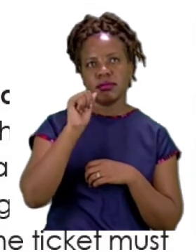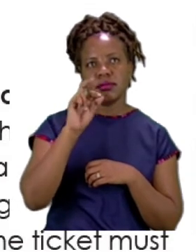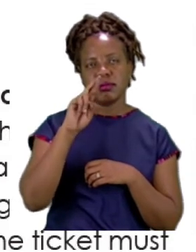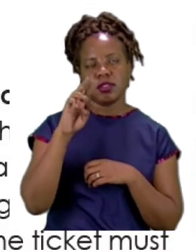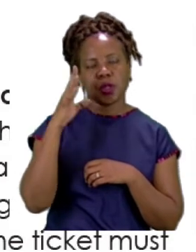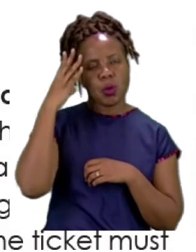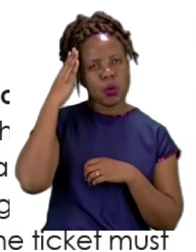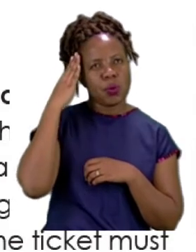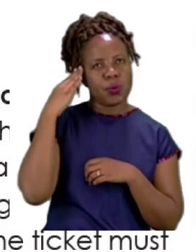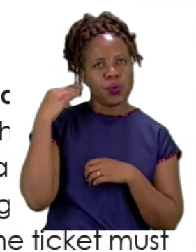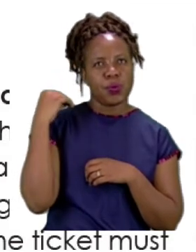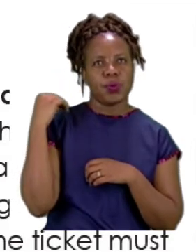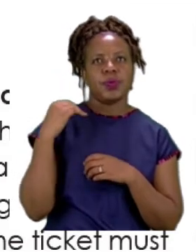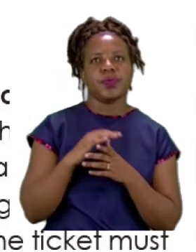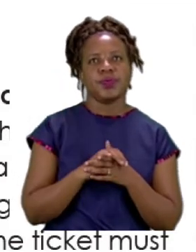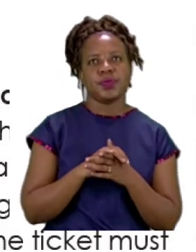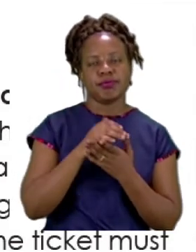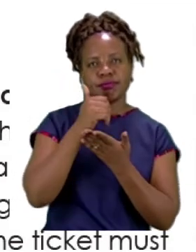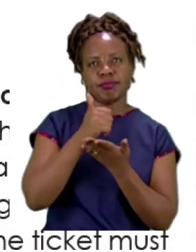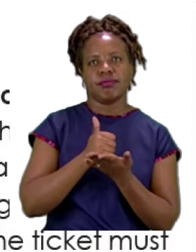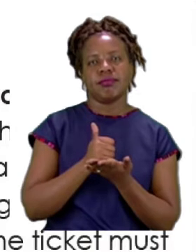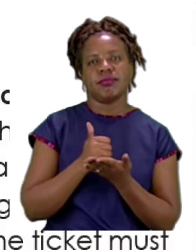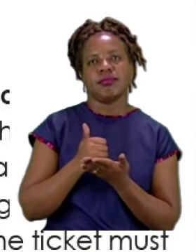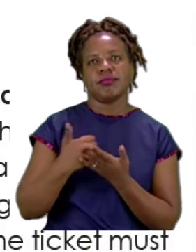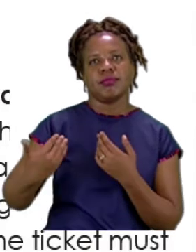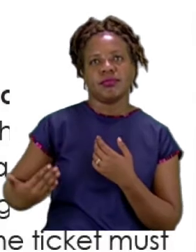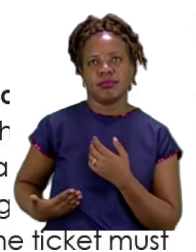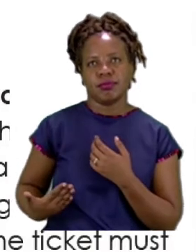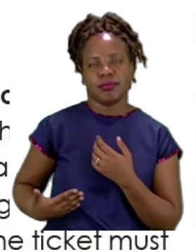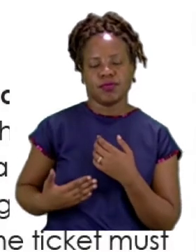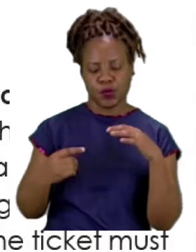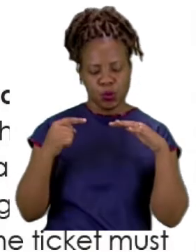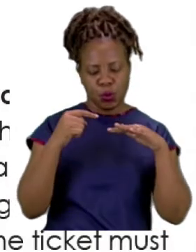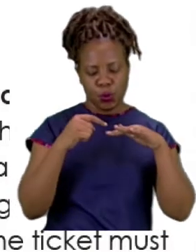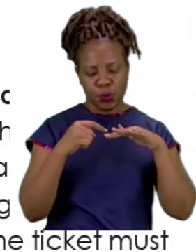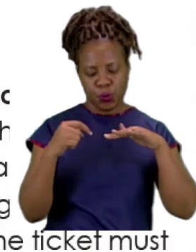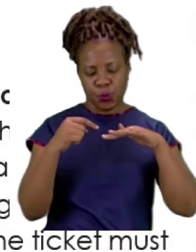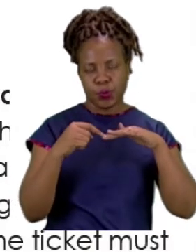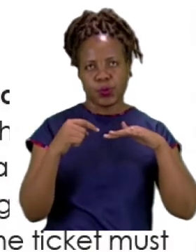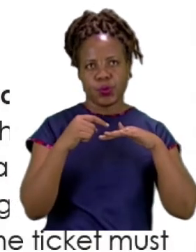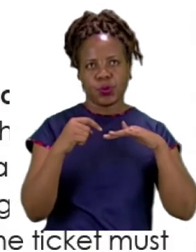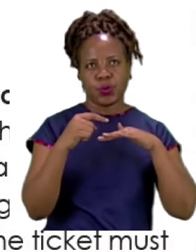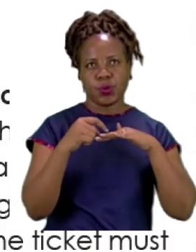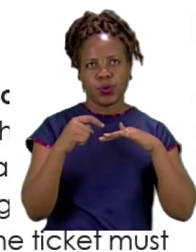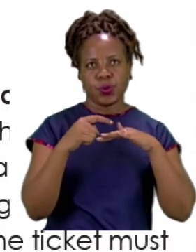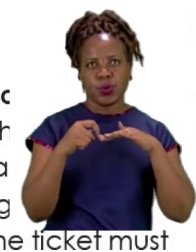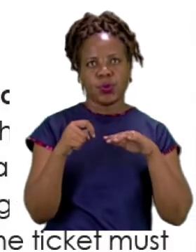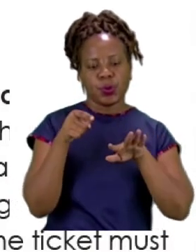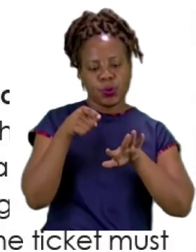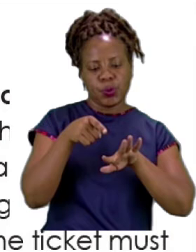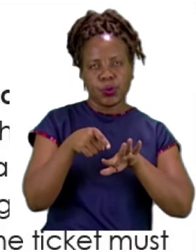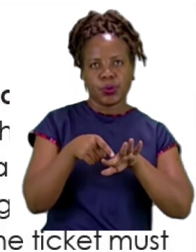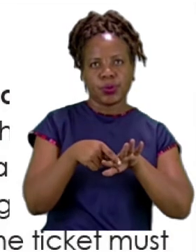hair, sits on a chair while she paints her nails and puts on her pair